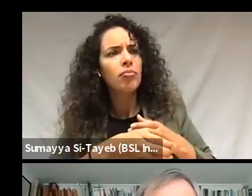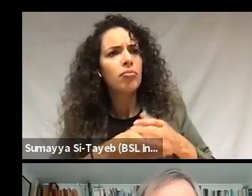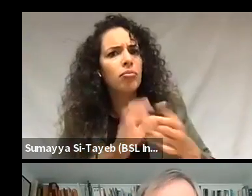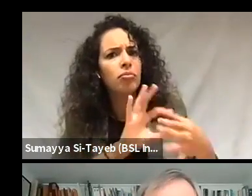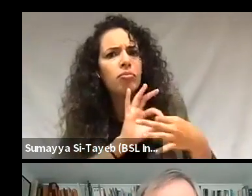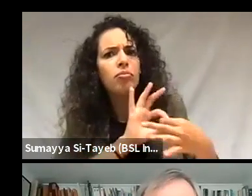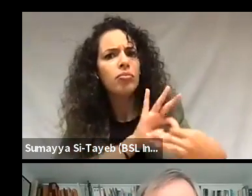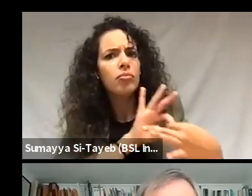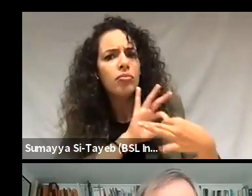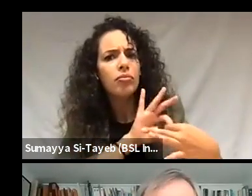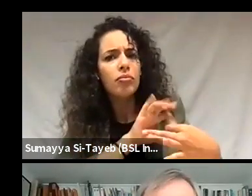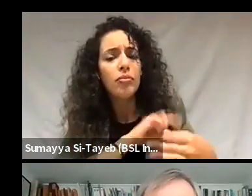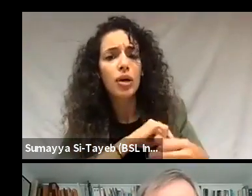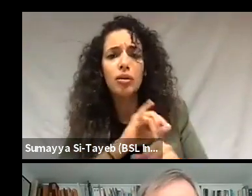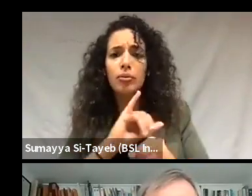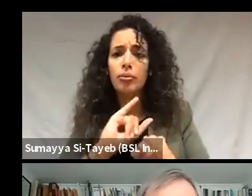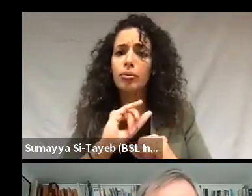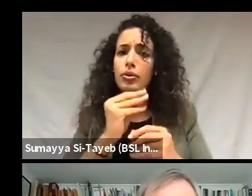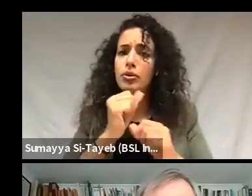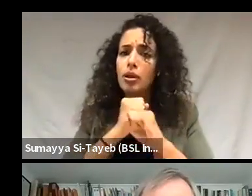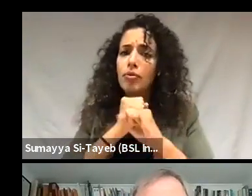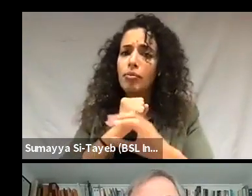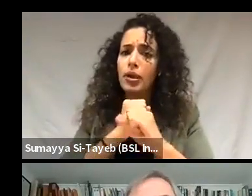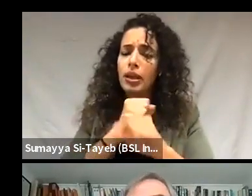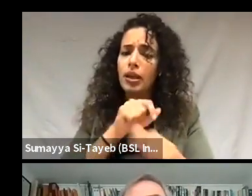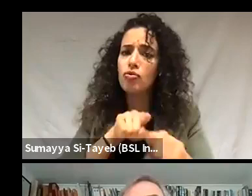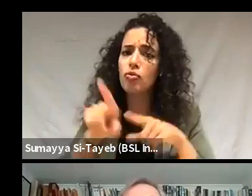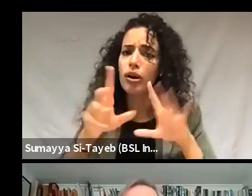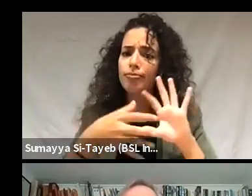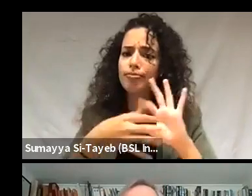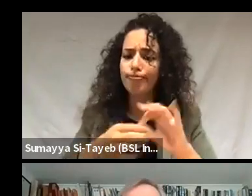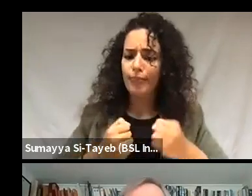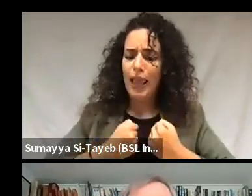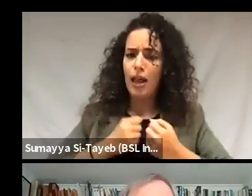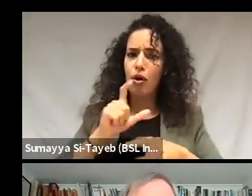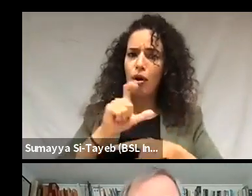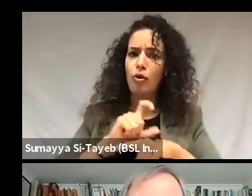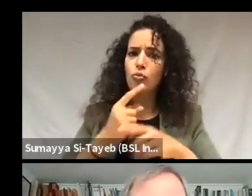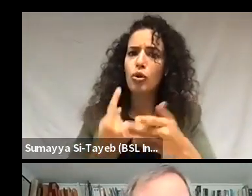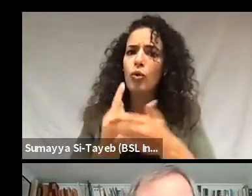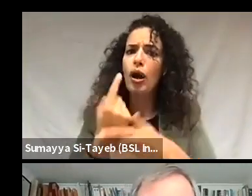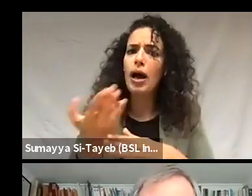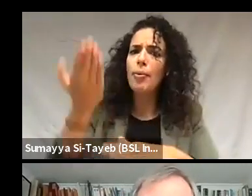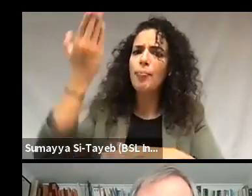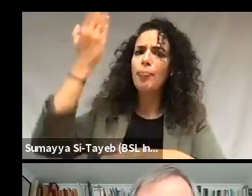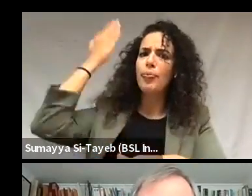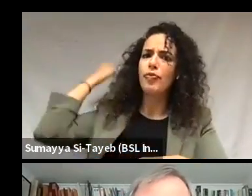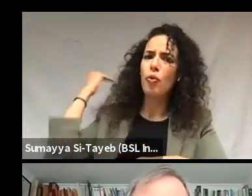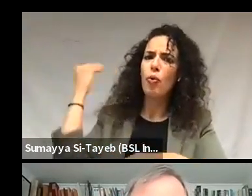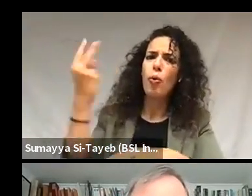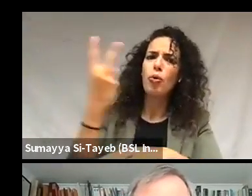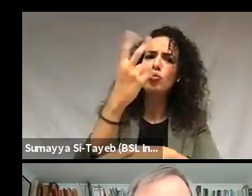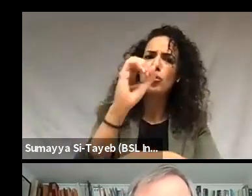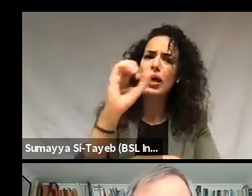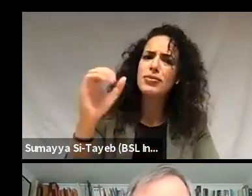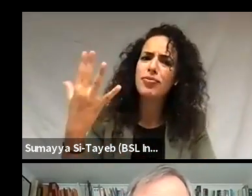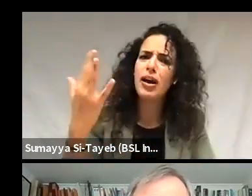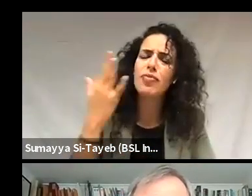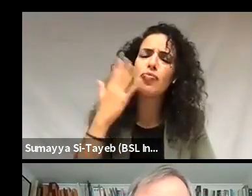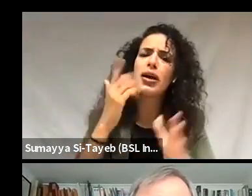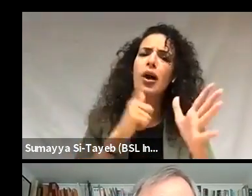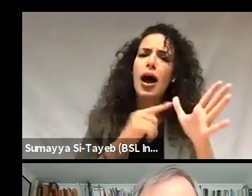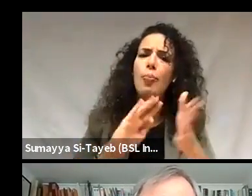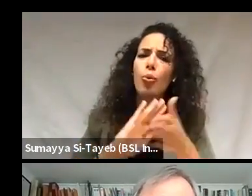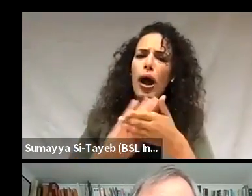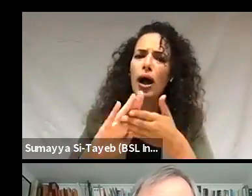to link our mosque with what's happened before 2005 and when Abu Hamza was there.